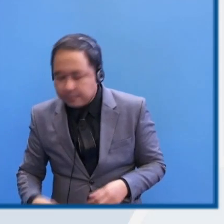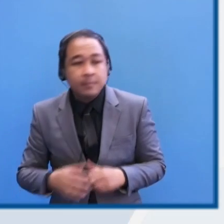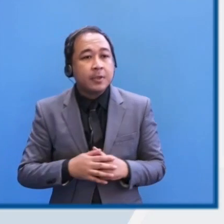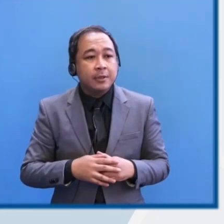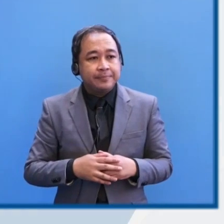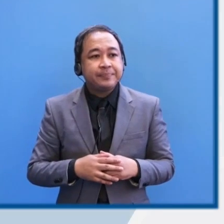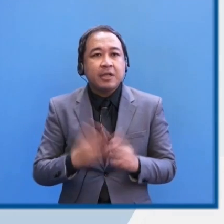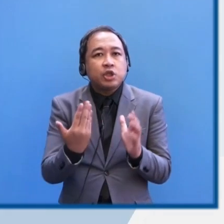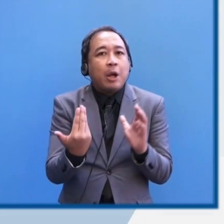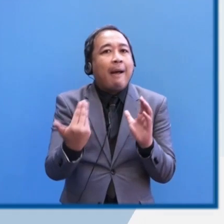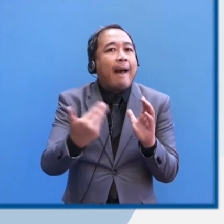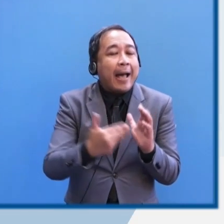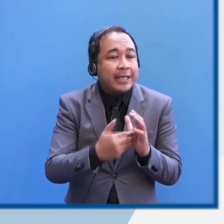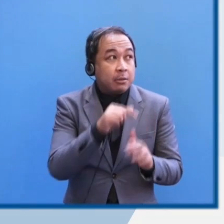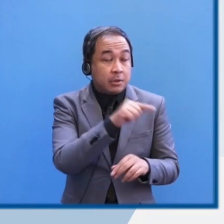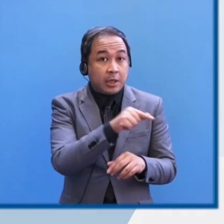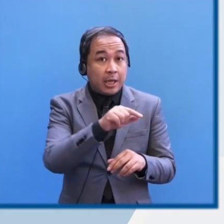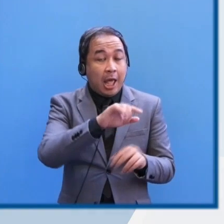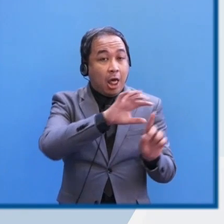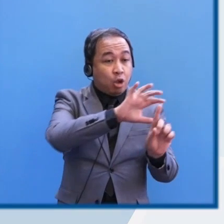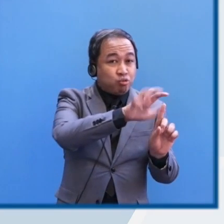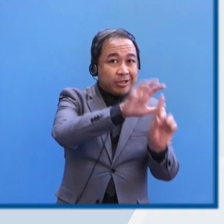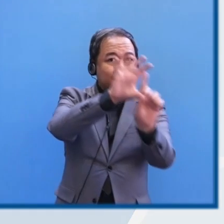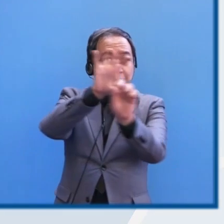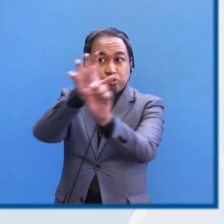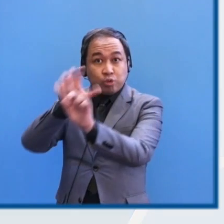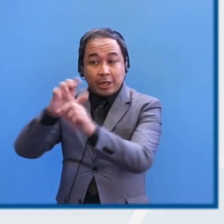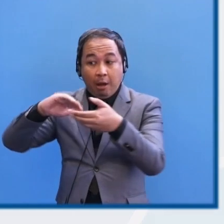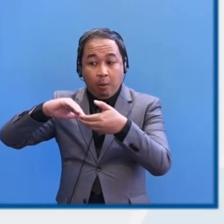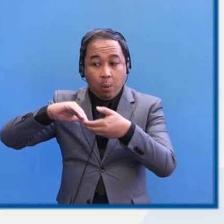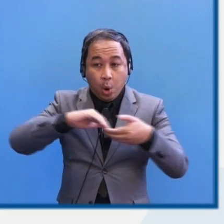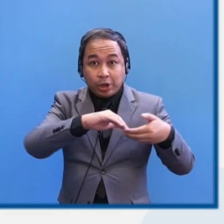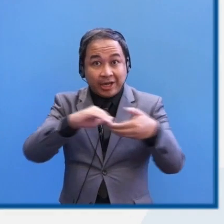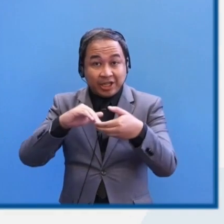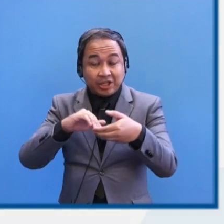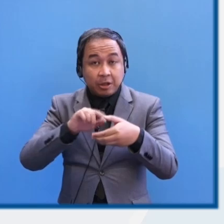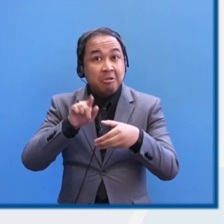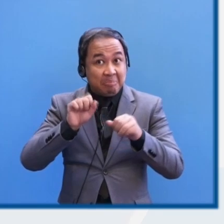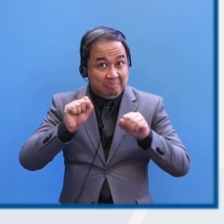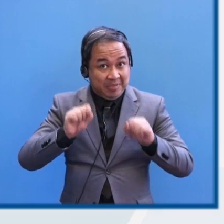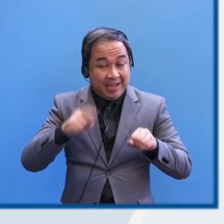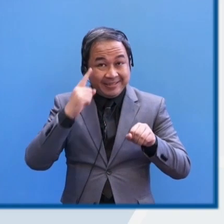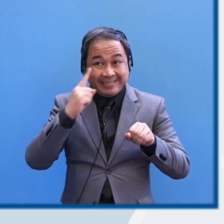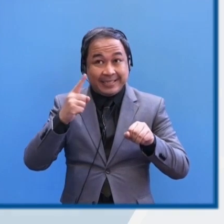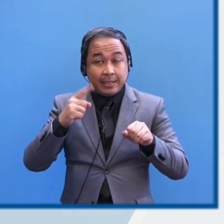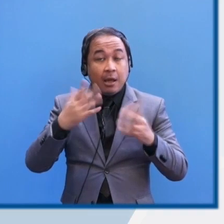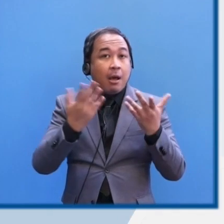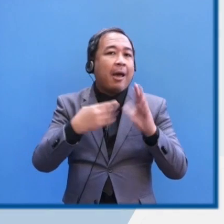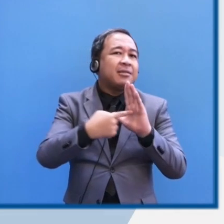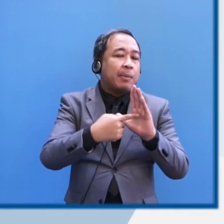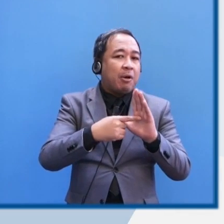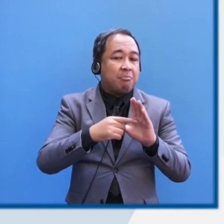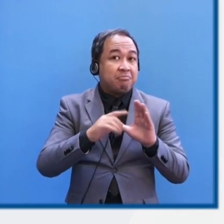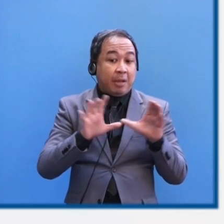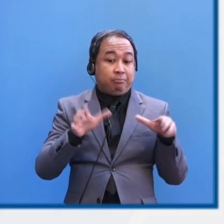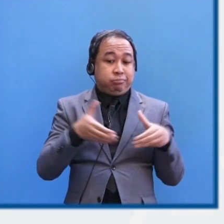Can a regional organization help governments to not create the silos back again, to keep the silos broken once they have been broken?